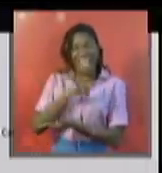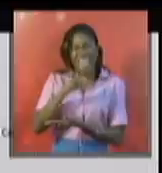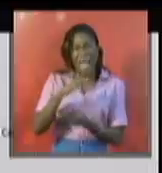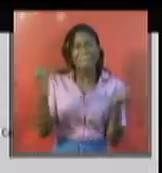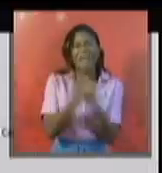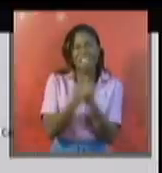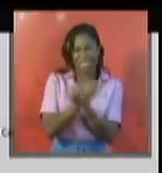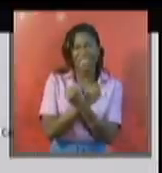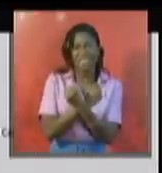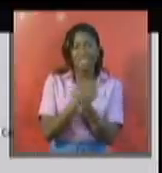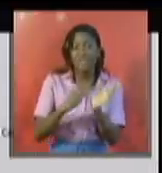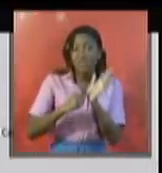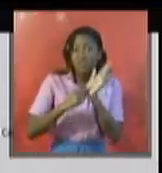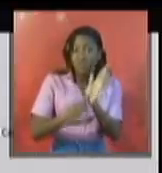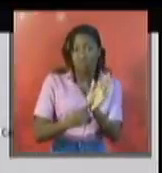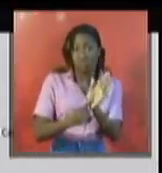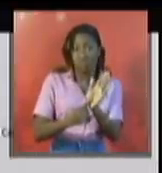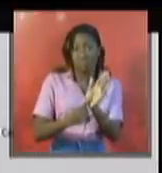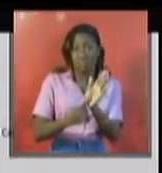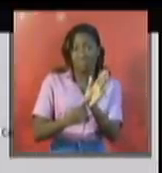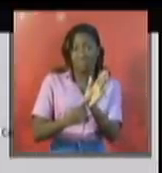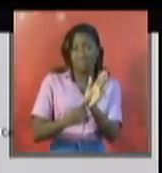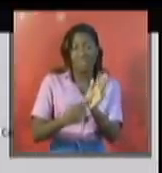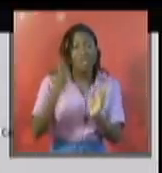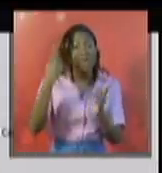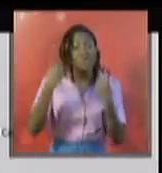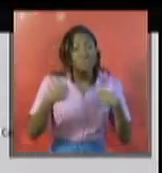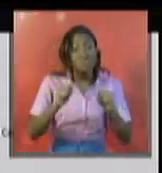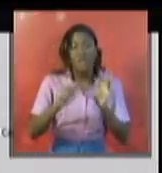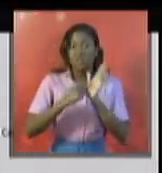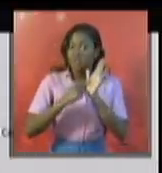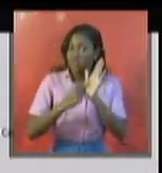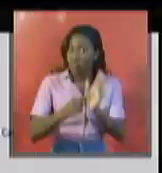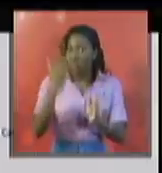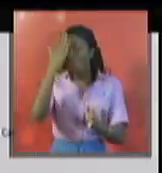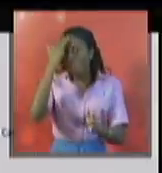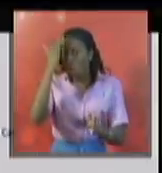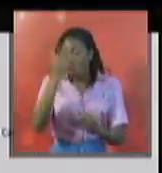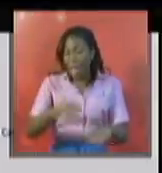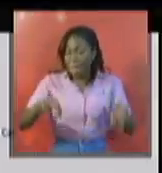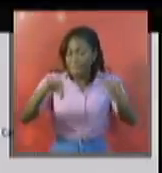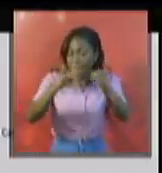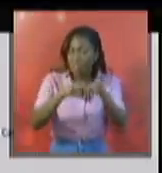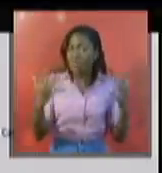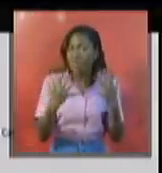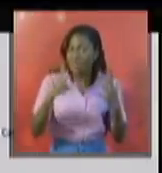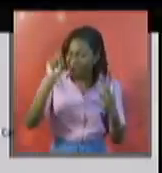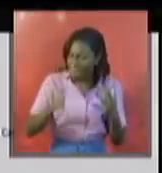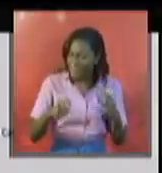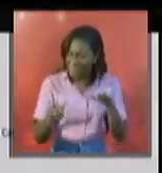To further emphasize what we have been saying about isolation, he goes on to say